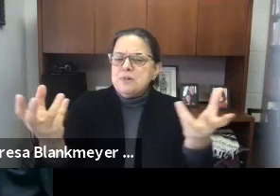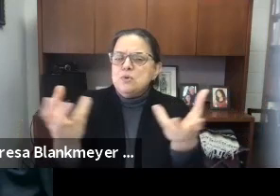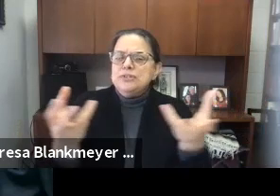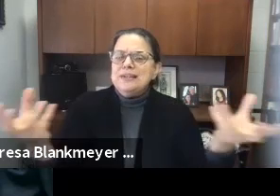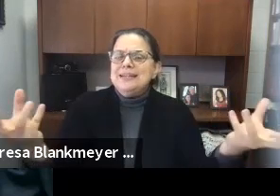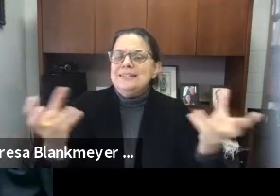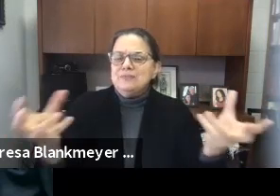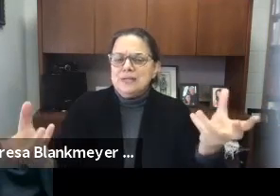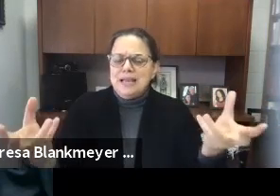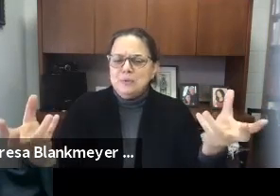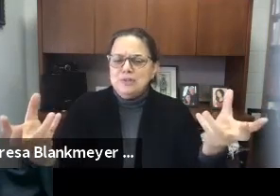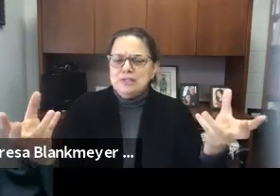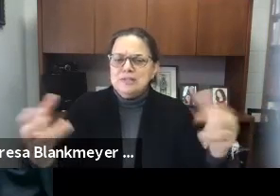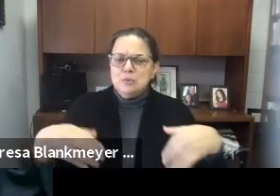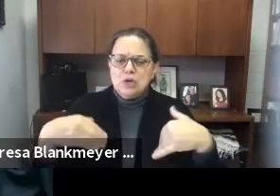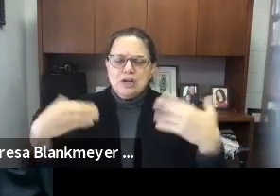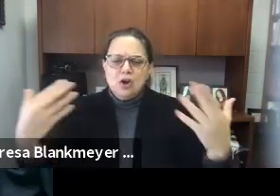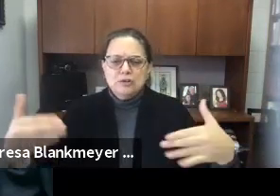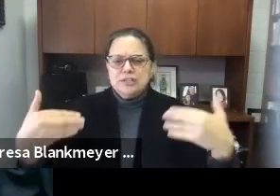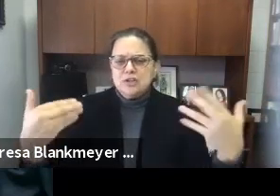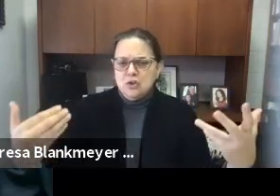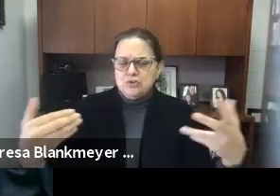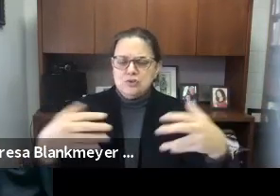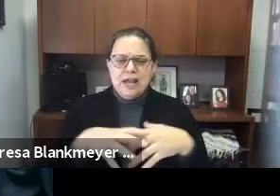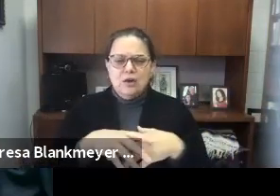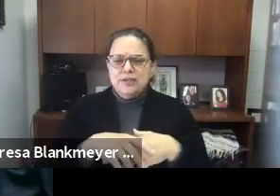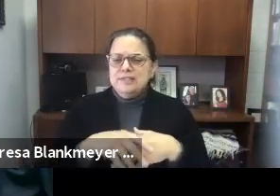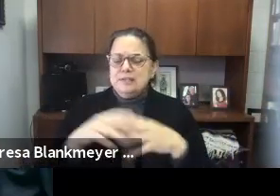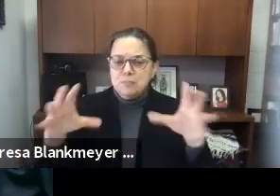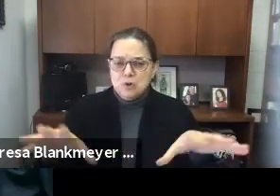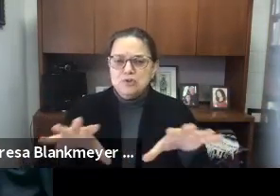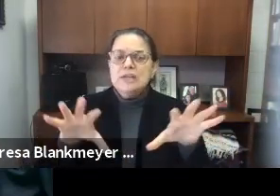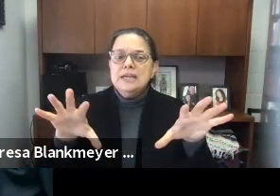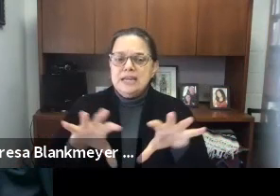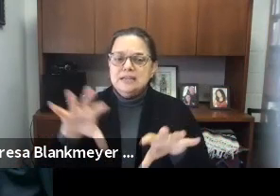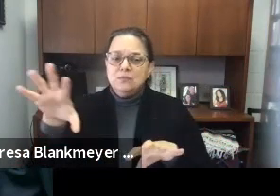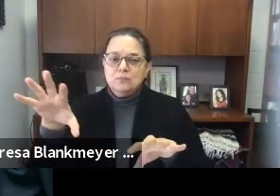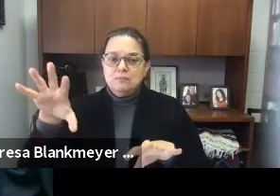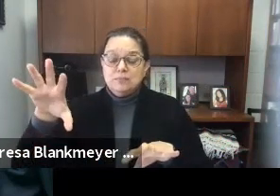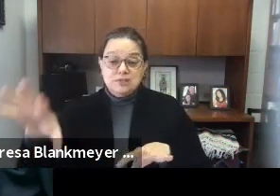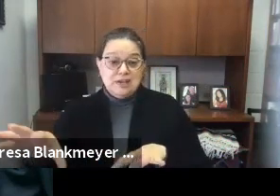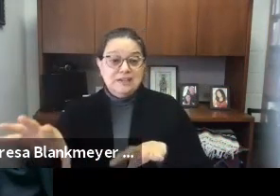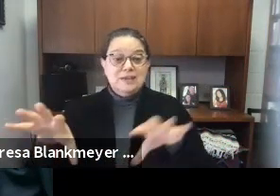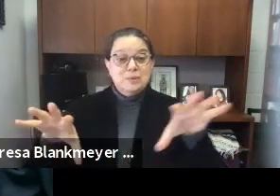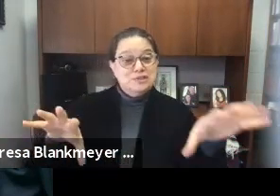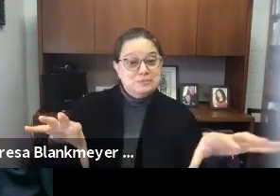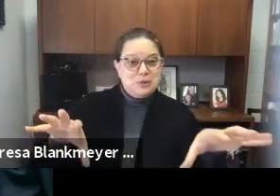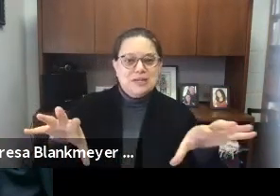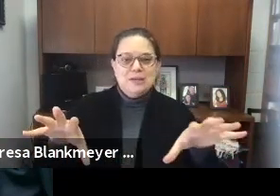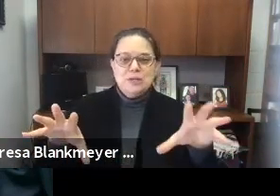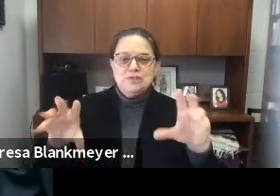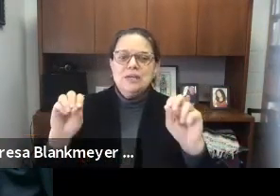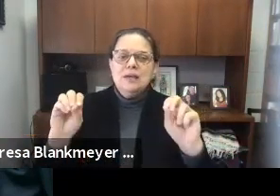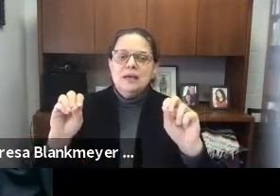those people who study different languages, who look at arts and culture and how these emerge in sign language,